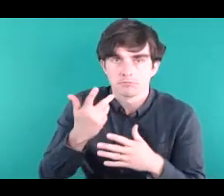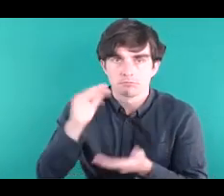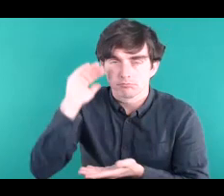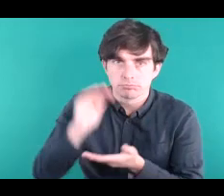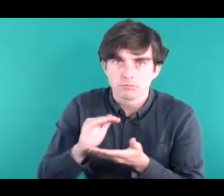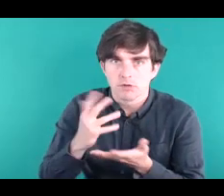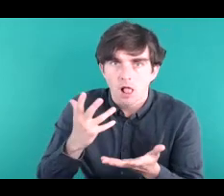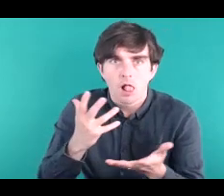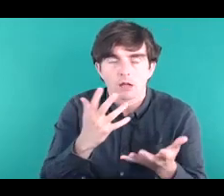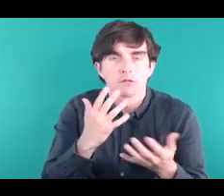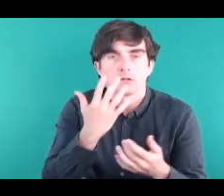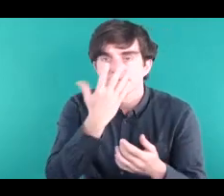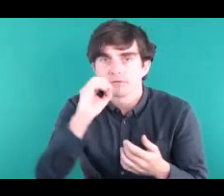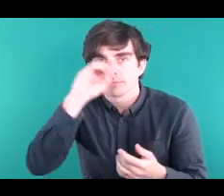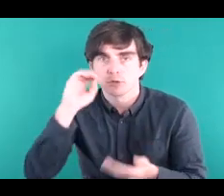significant decrease of income.